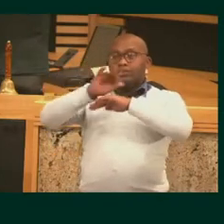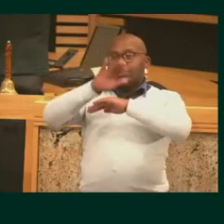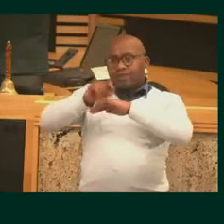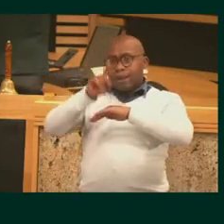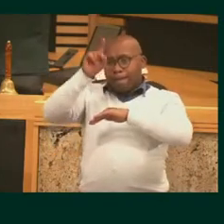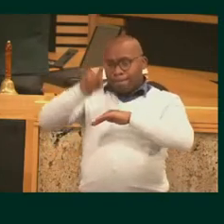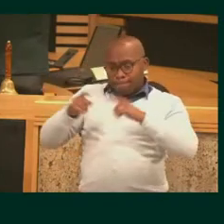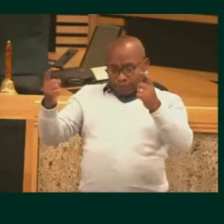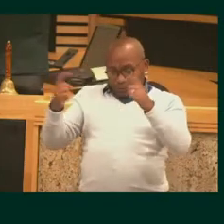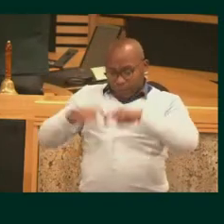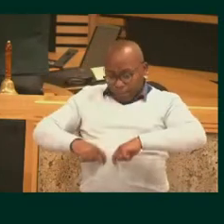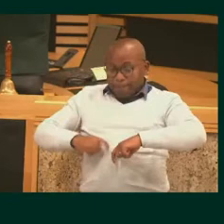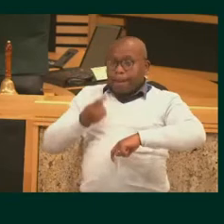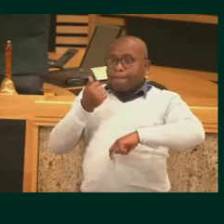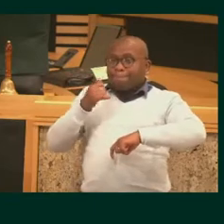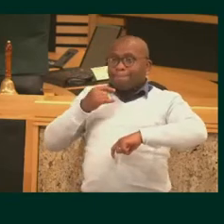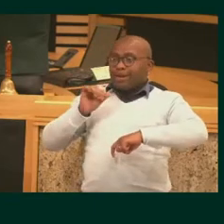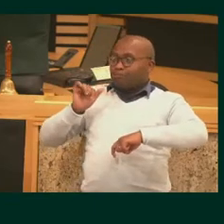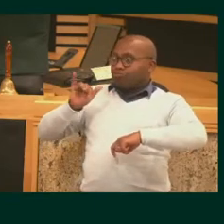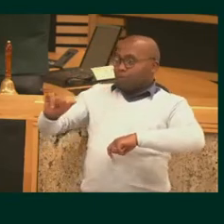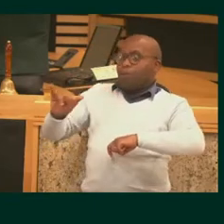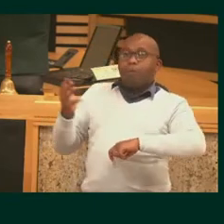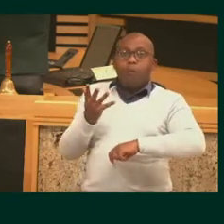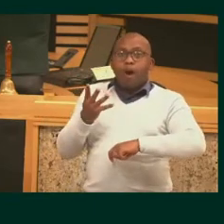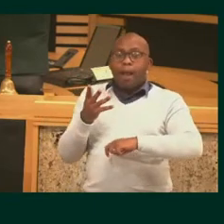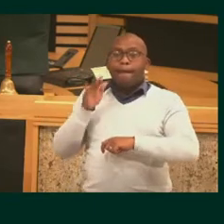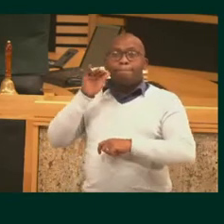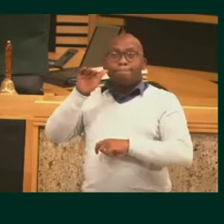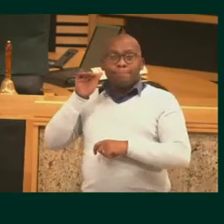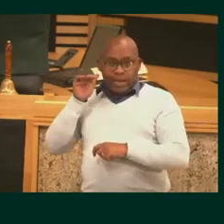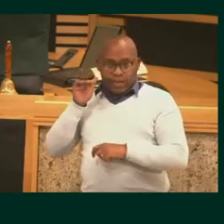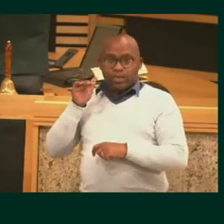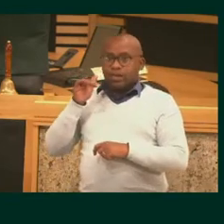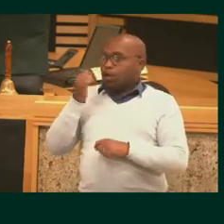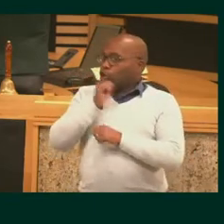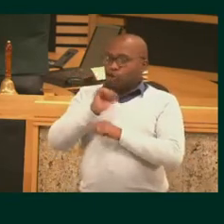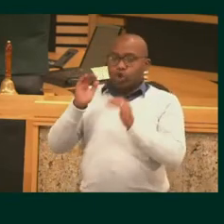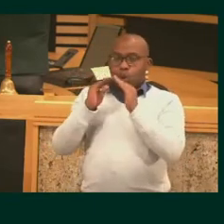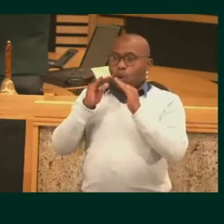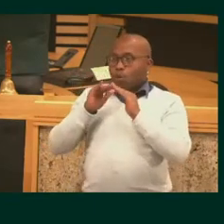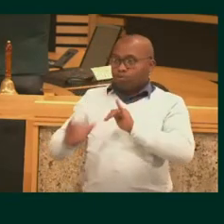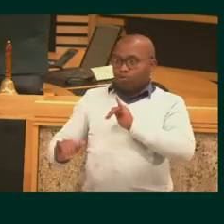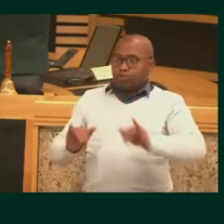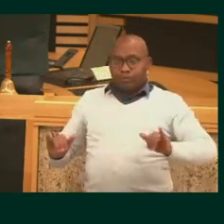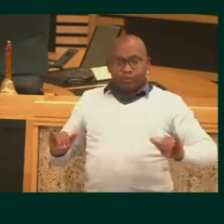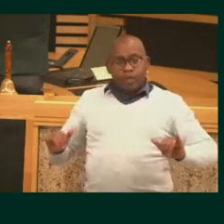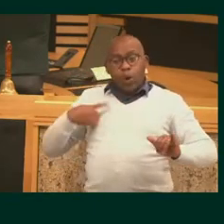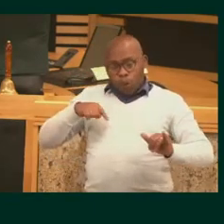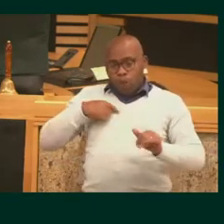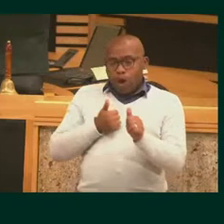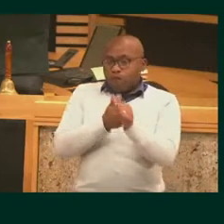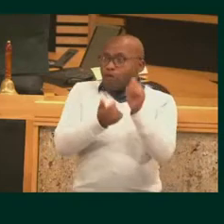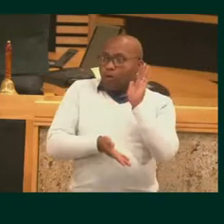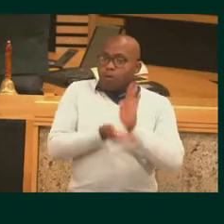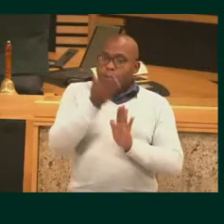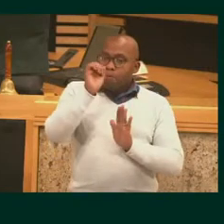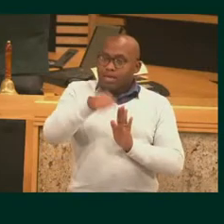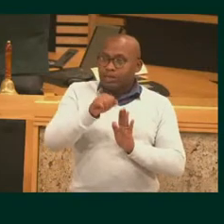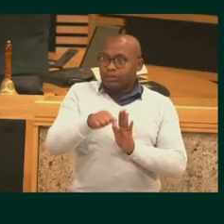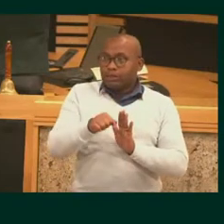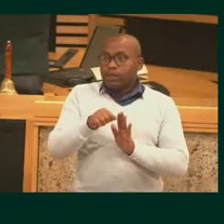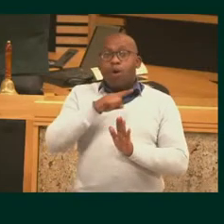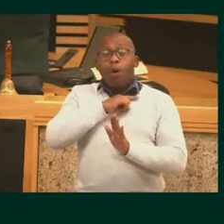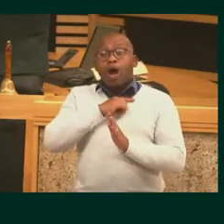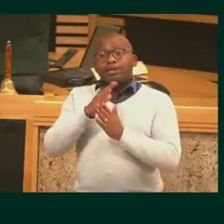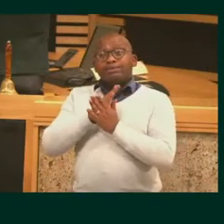in the banks and and again we are following up on these issues because some are refusing to give